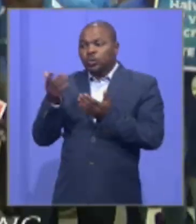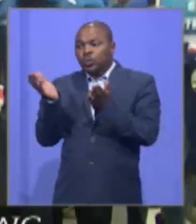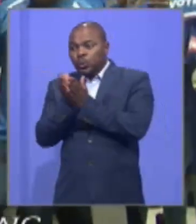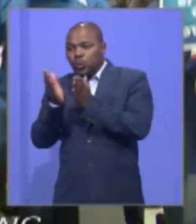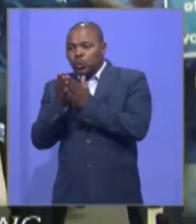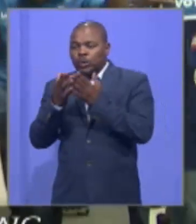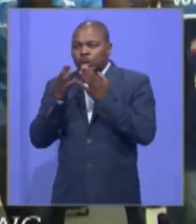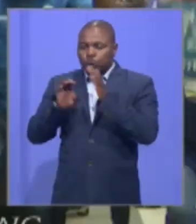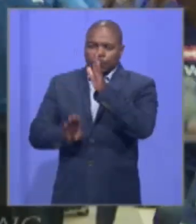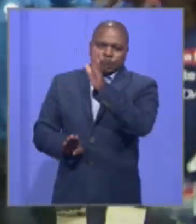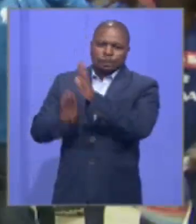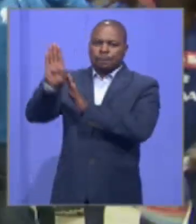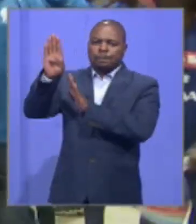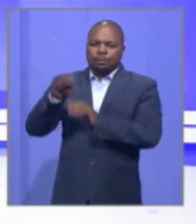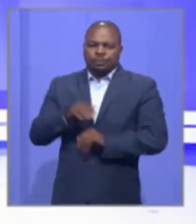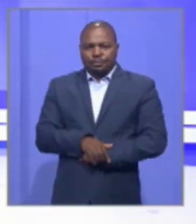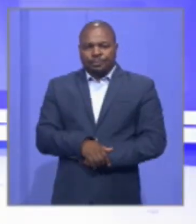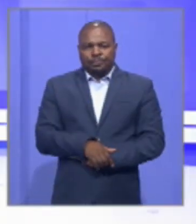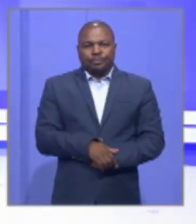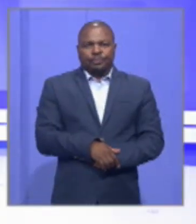dikolong.